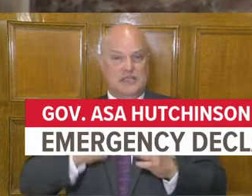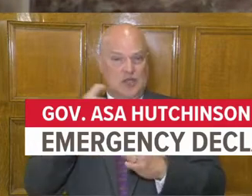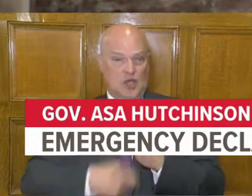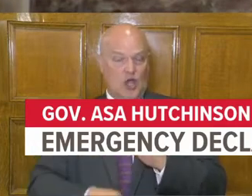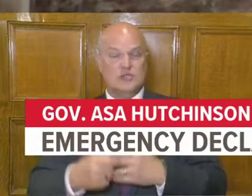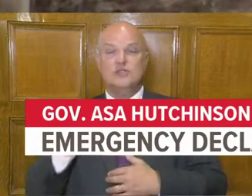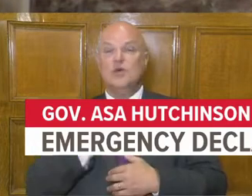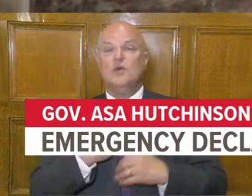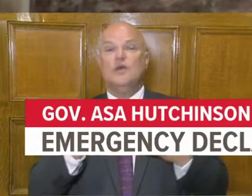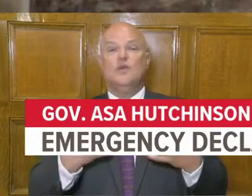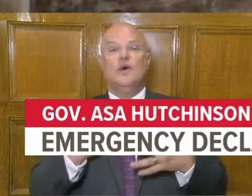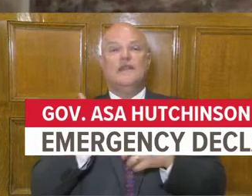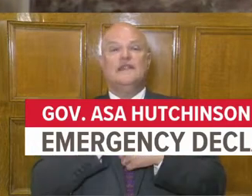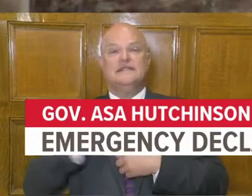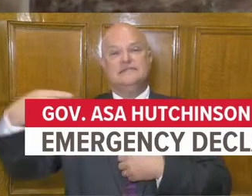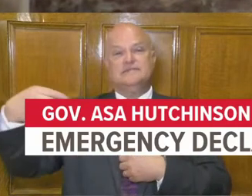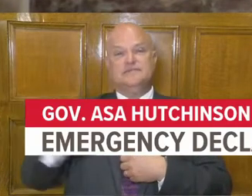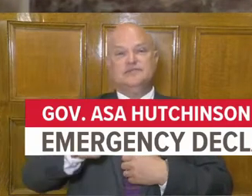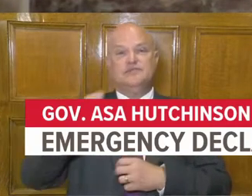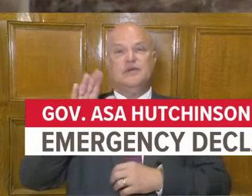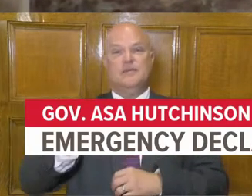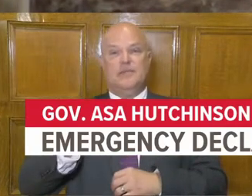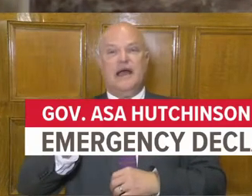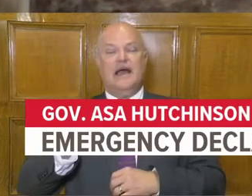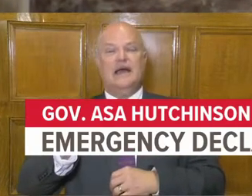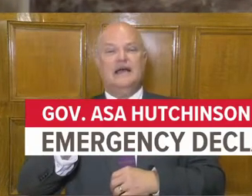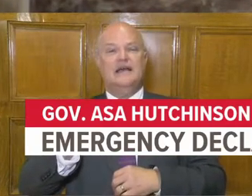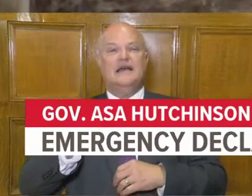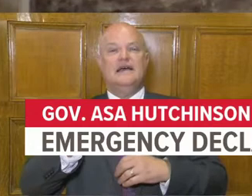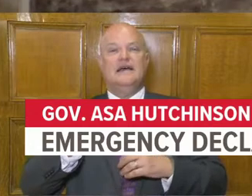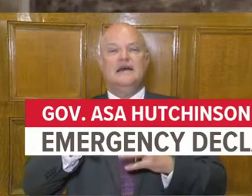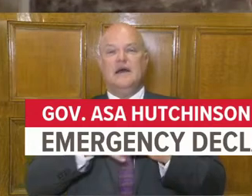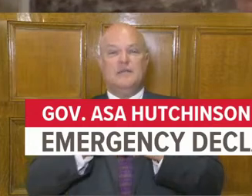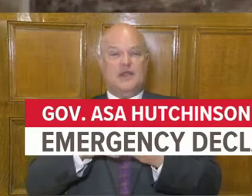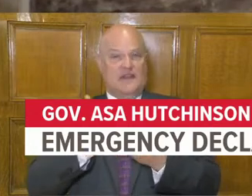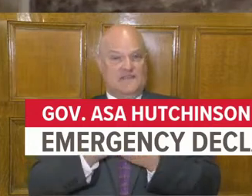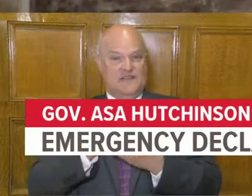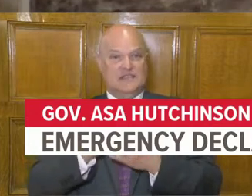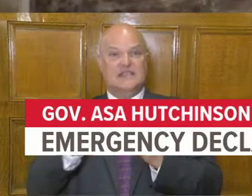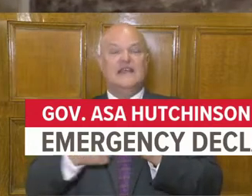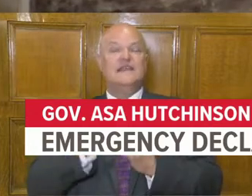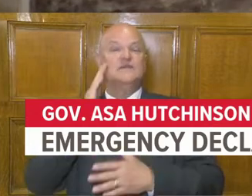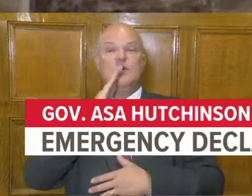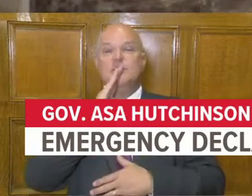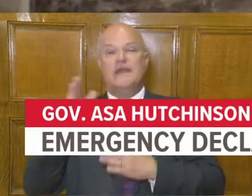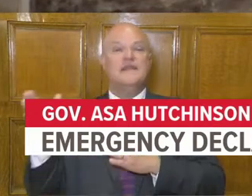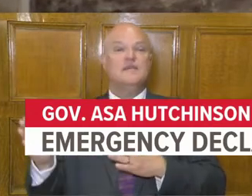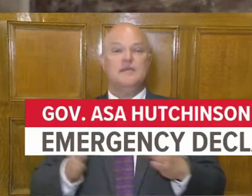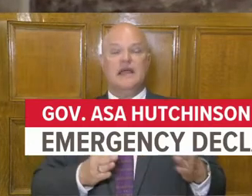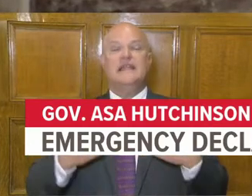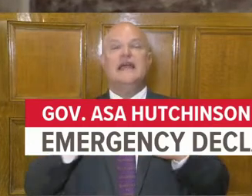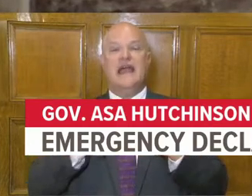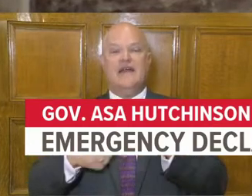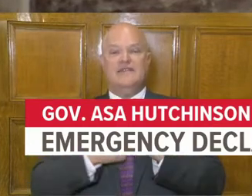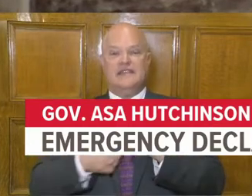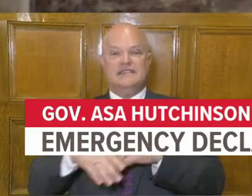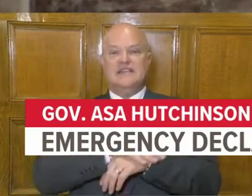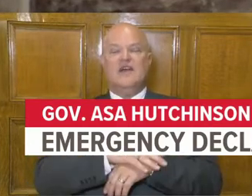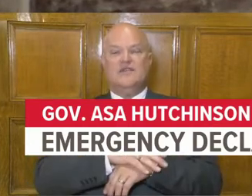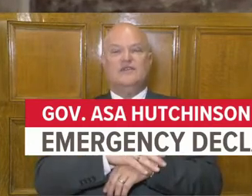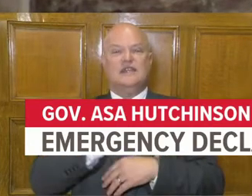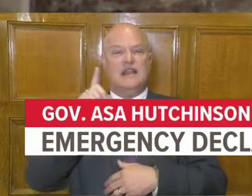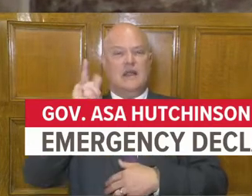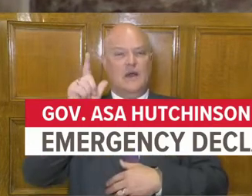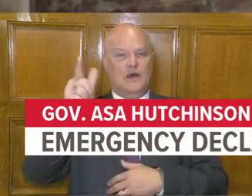do want to get this reimbursed by American Rescue Plan funds, and so that will be the plan to have this covered in the